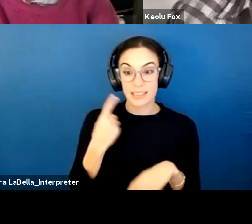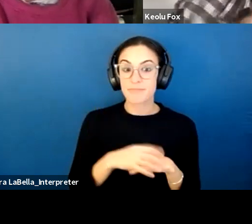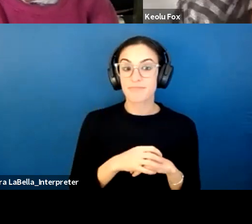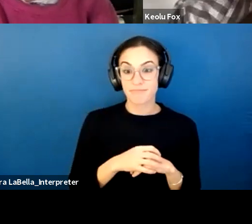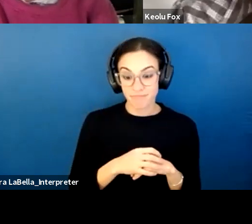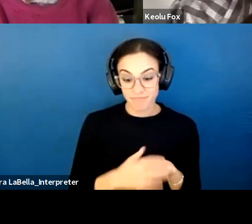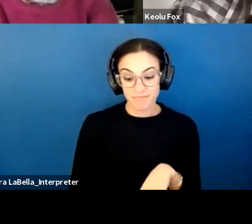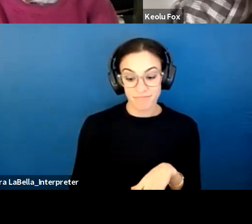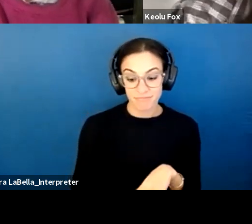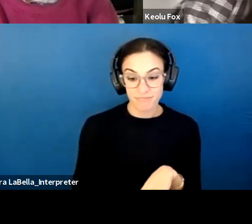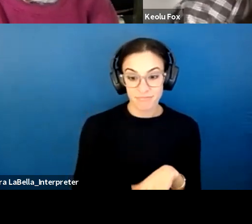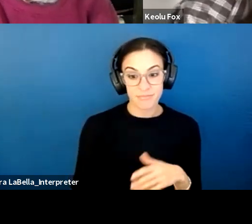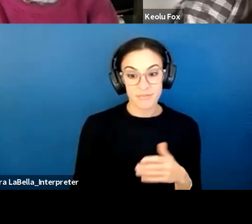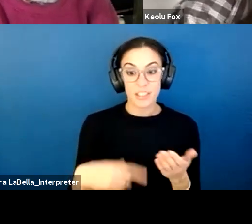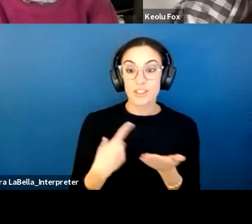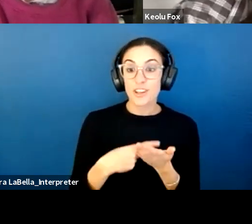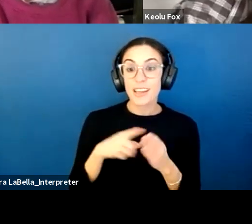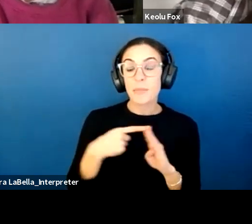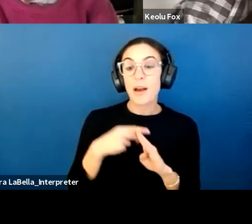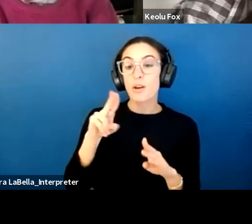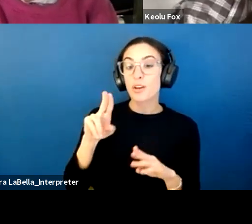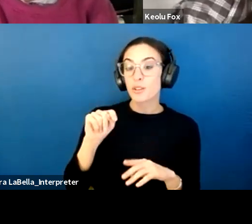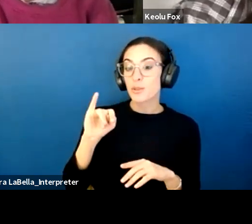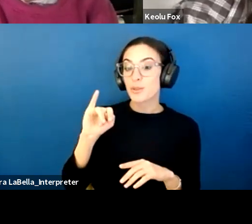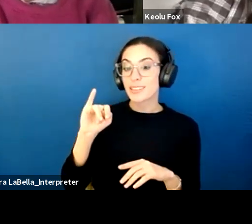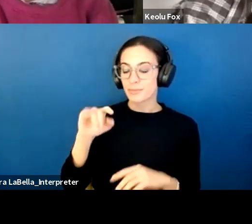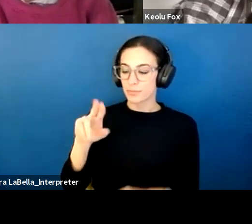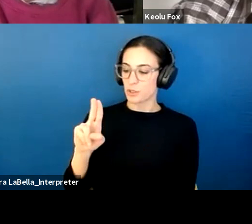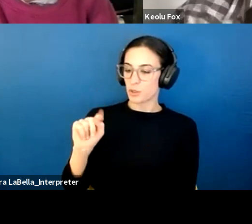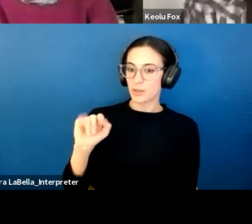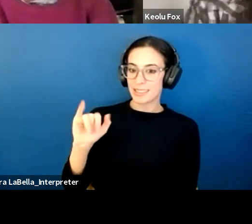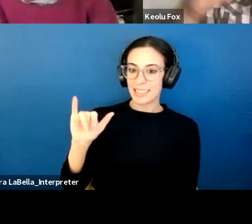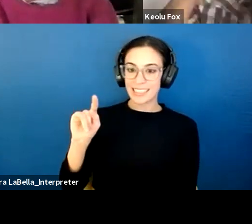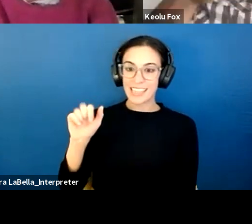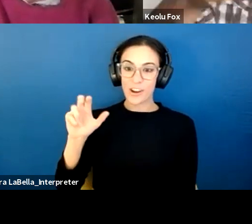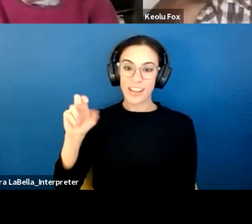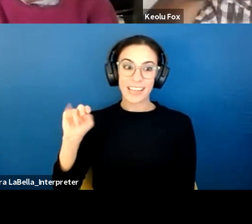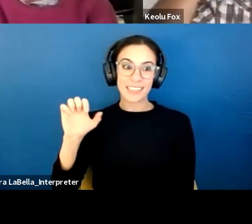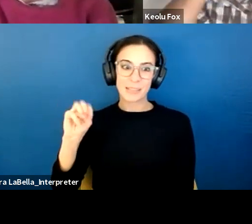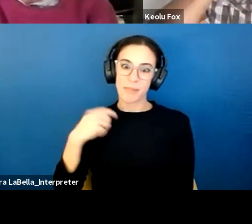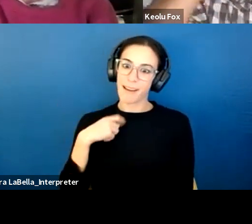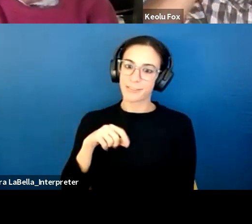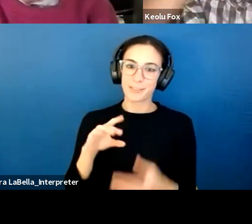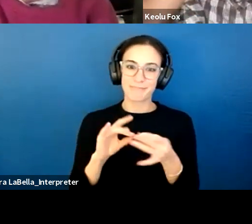talking about utilitarianism, I ought to say something as the philosopher on the panel.